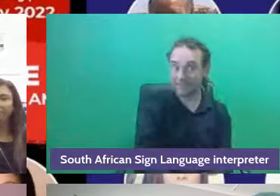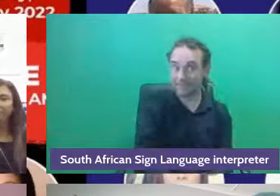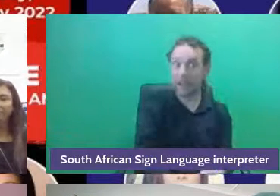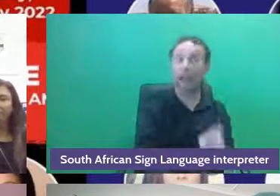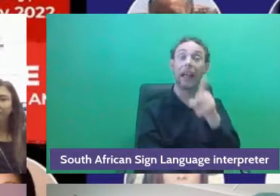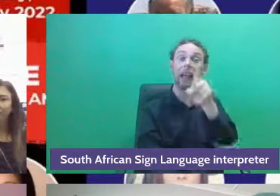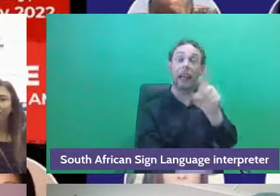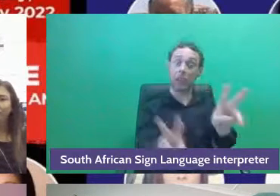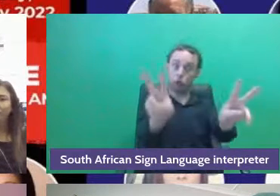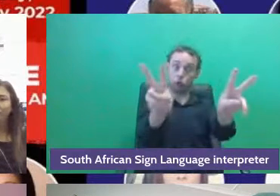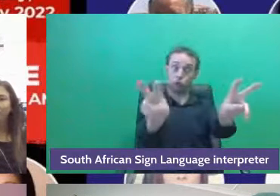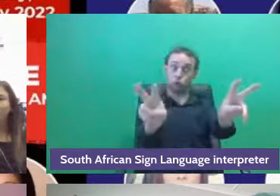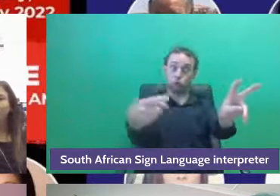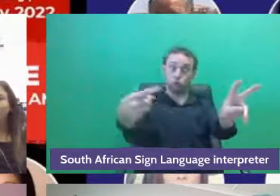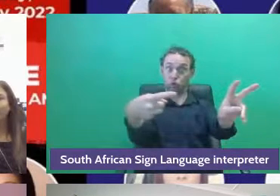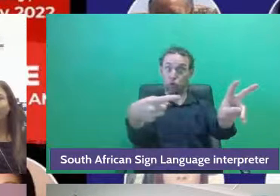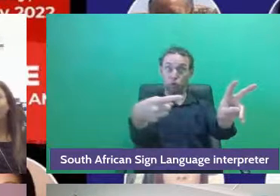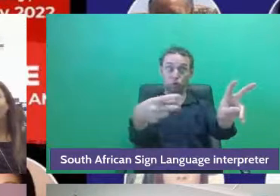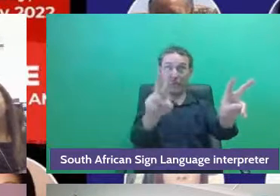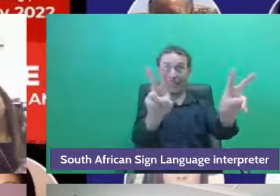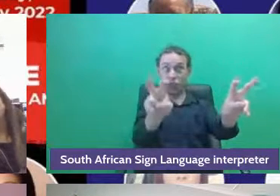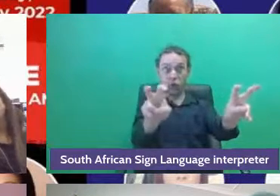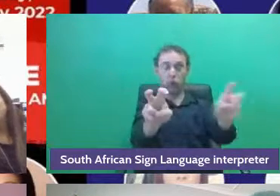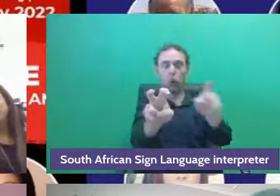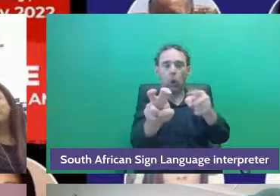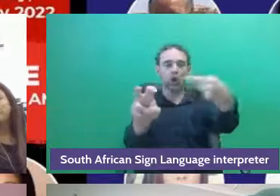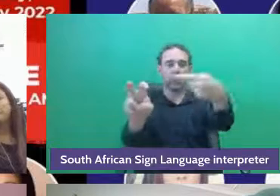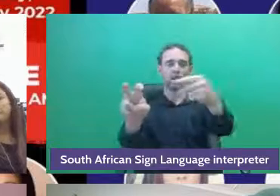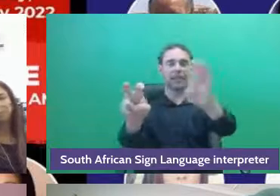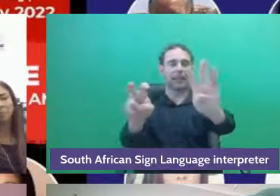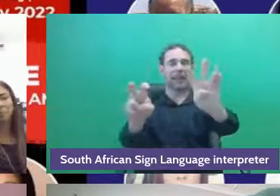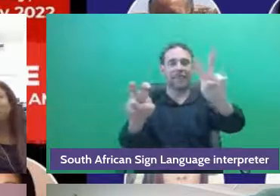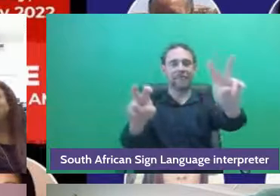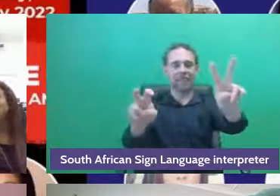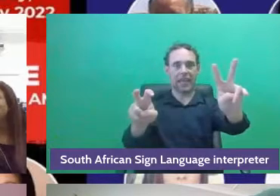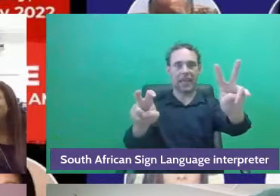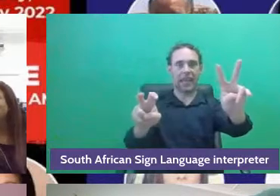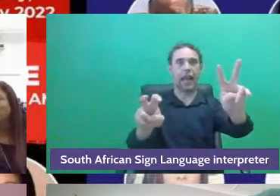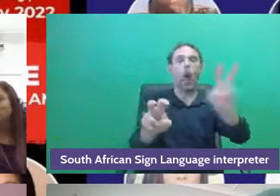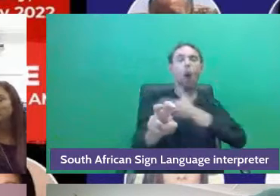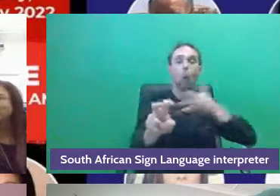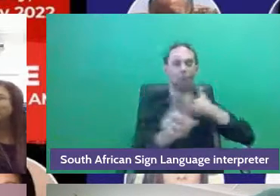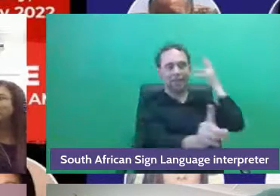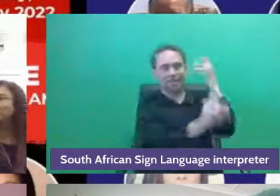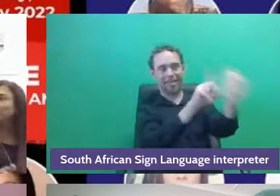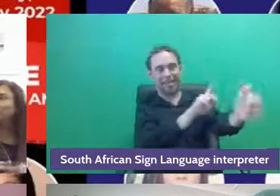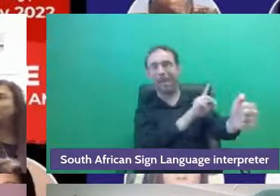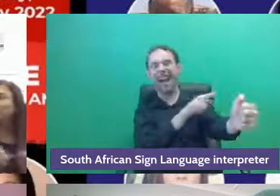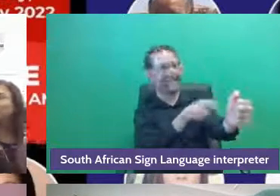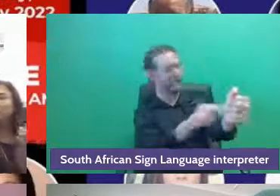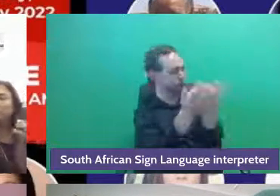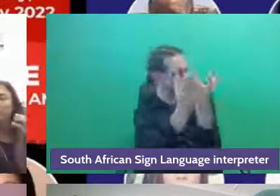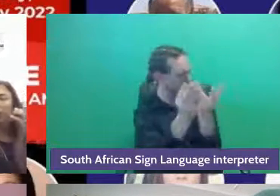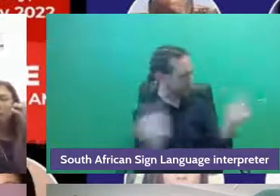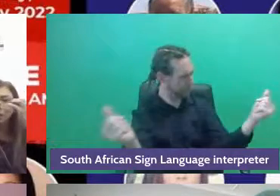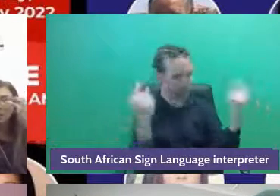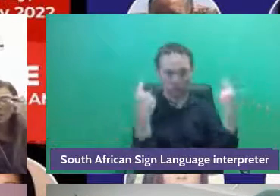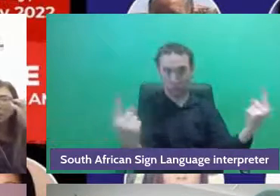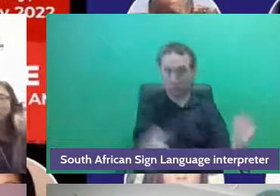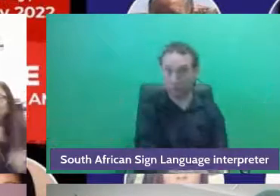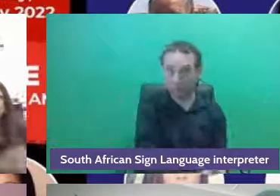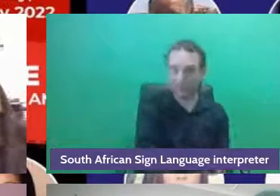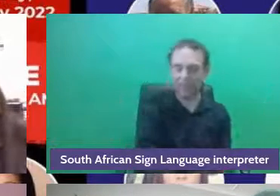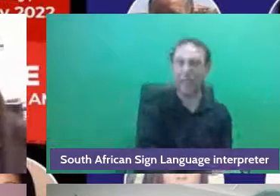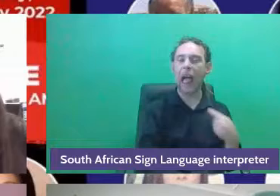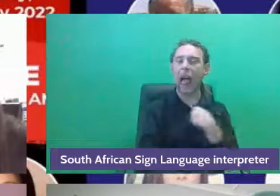find a way of combating gender-based violence and femicide. So I think we are